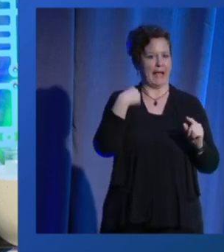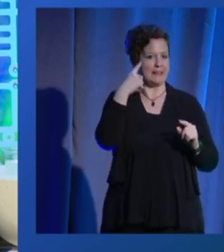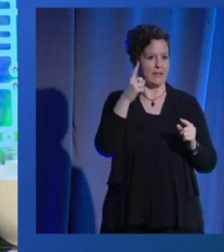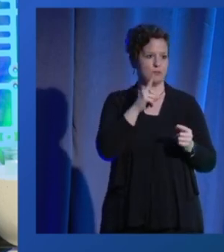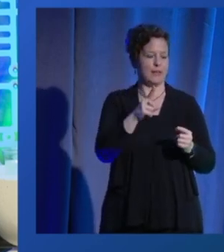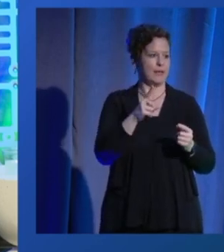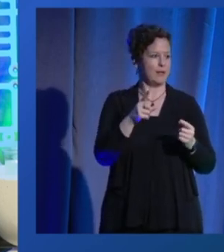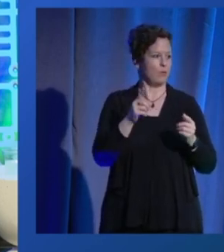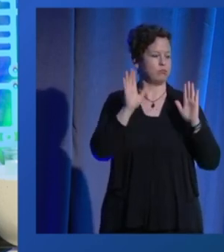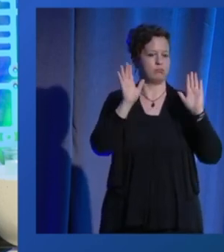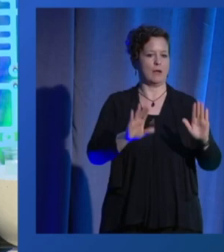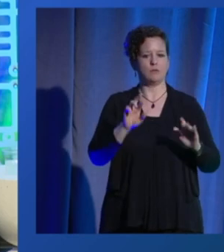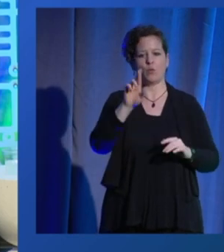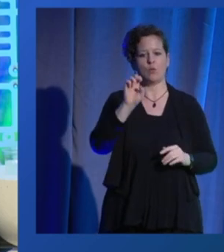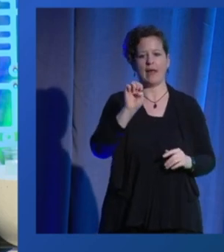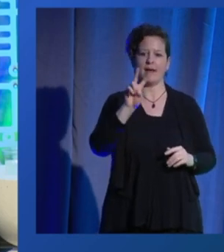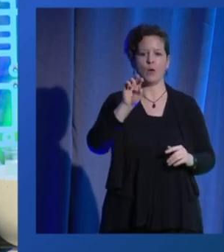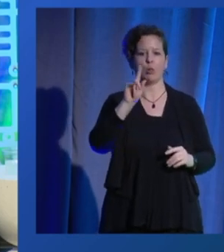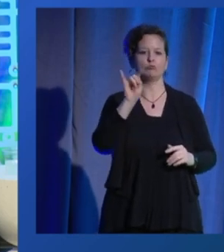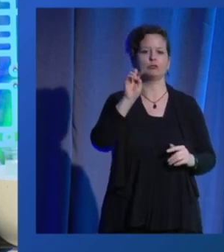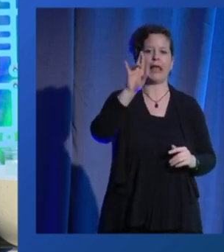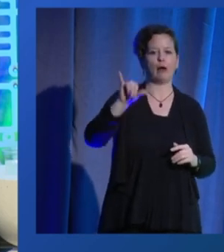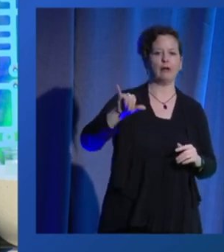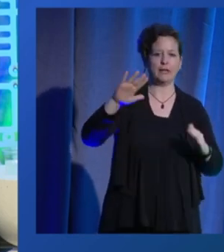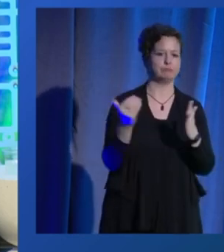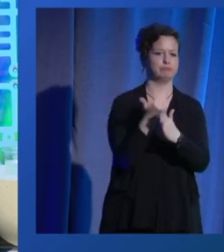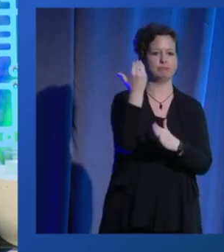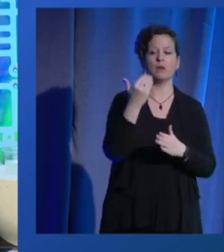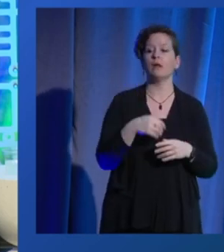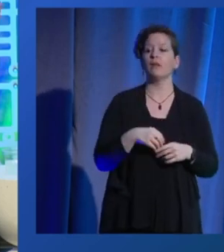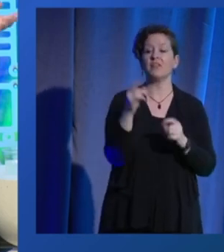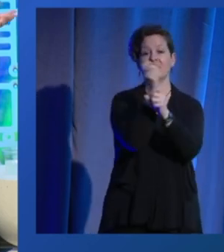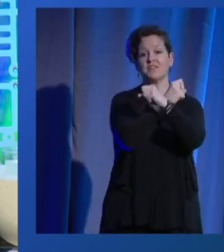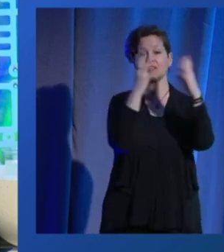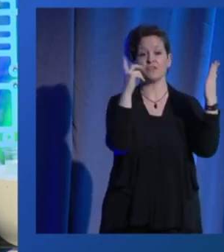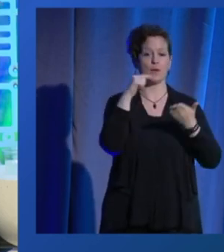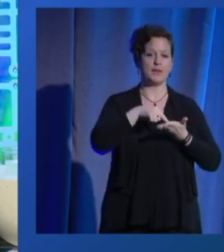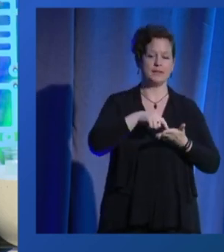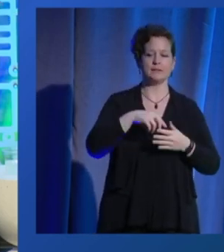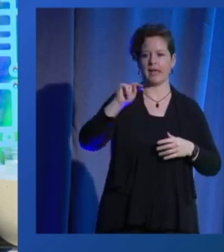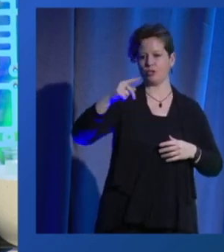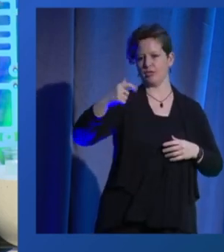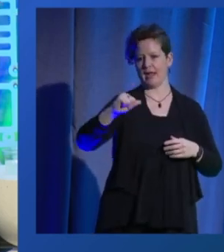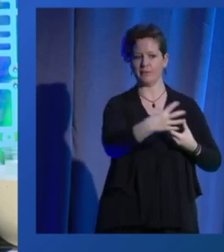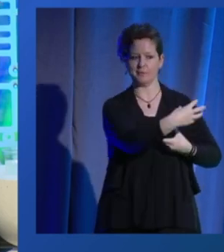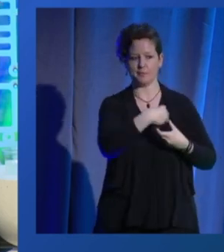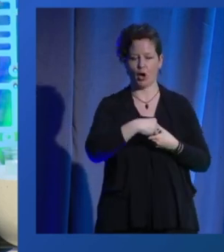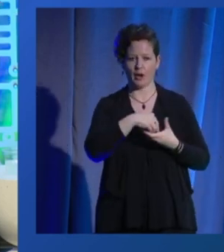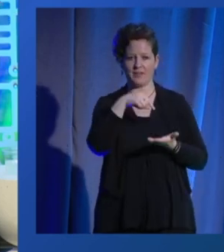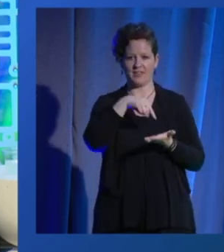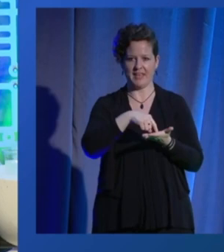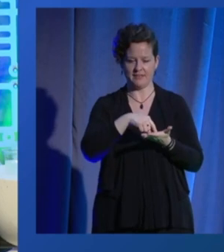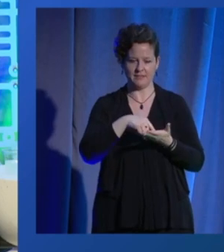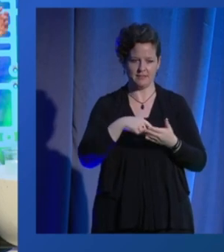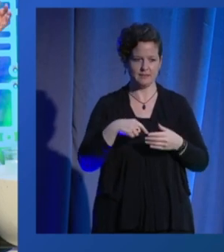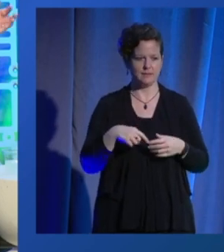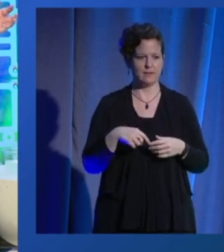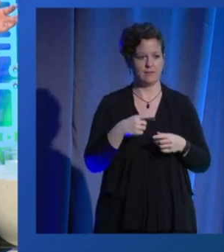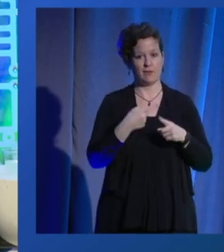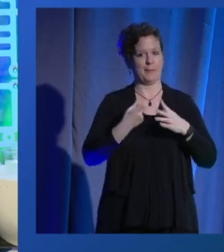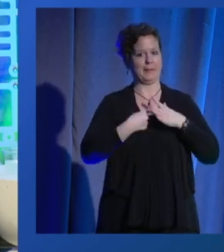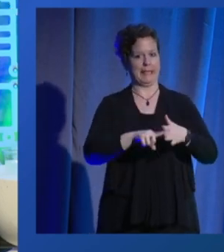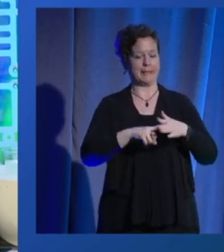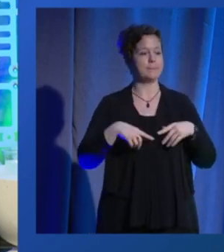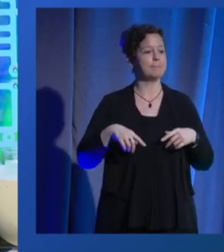revolutionary right because the the vision for this and NGA was part of this origin story uh